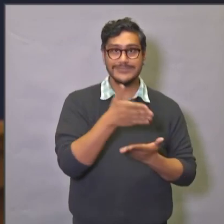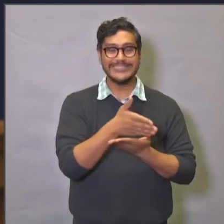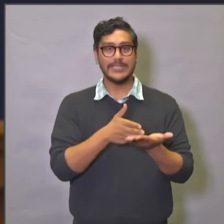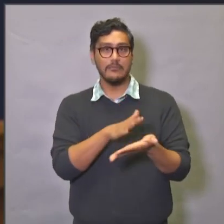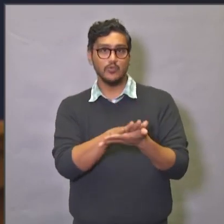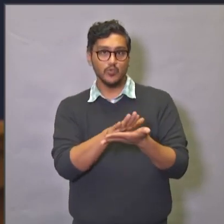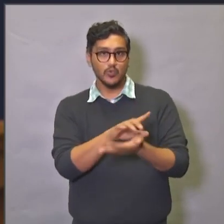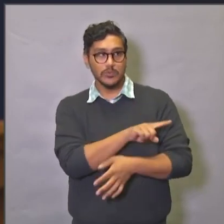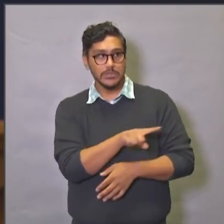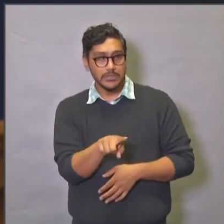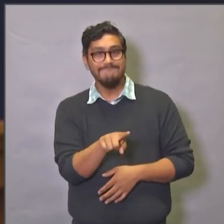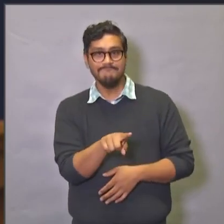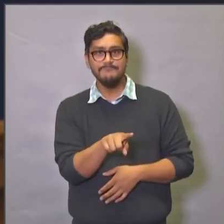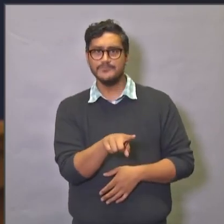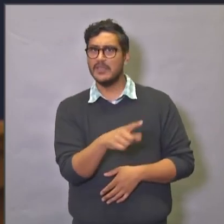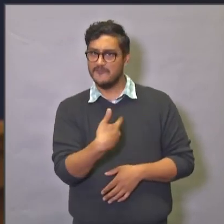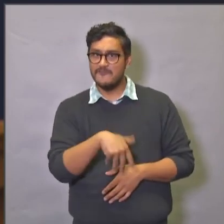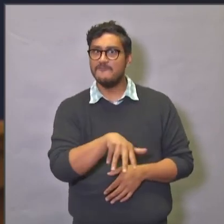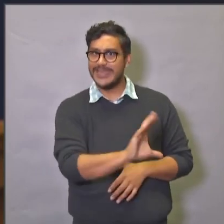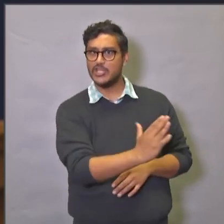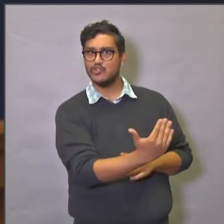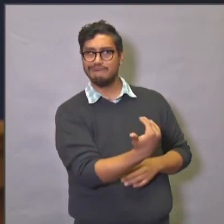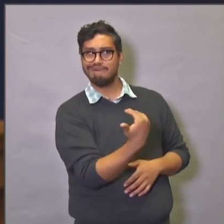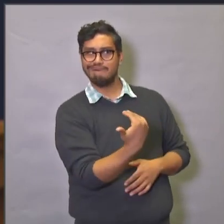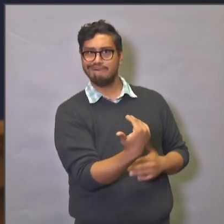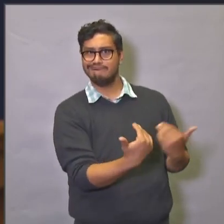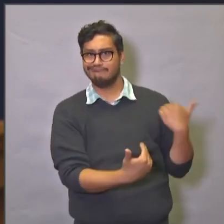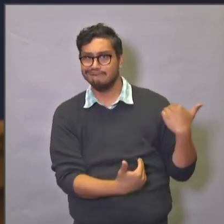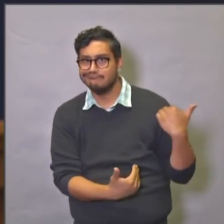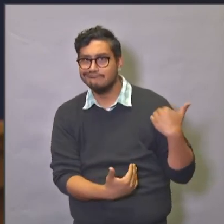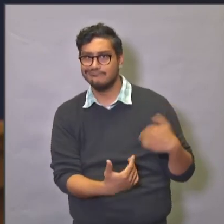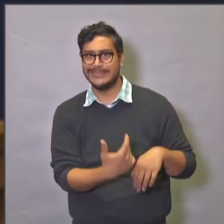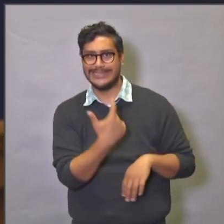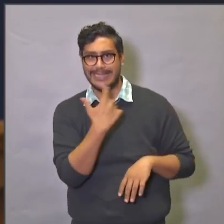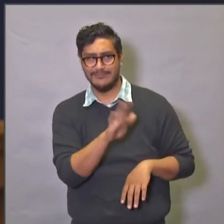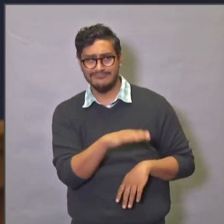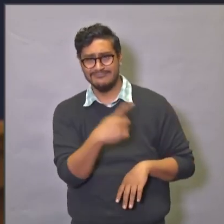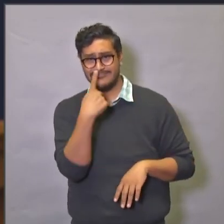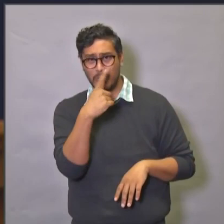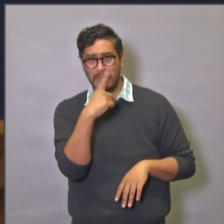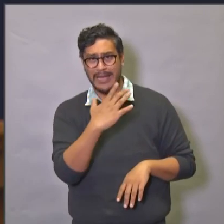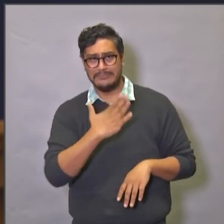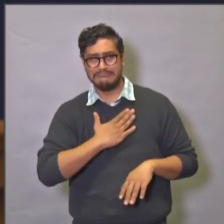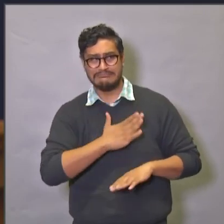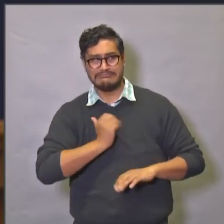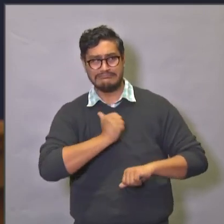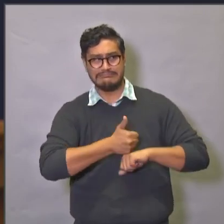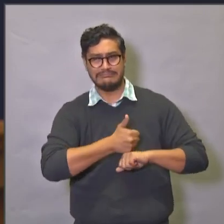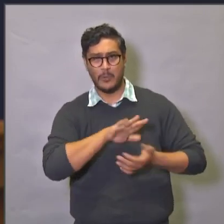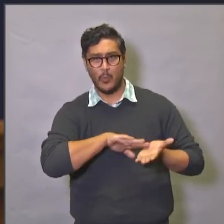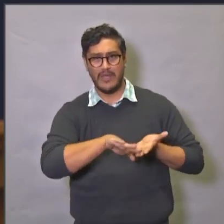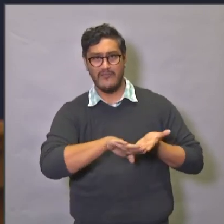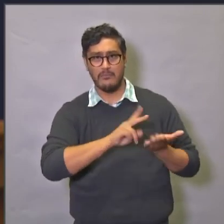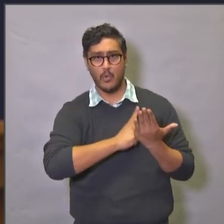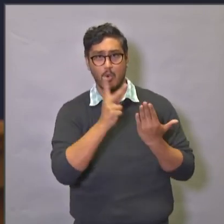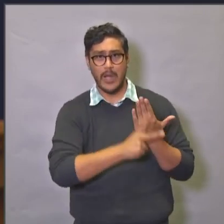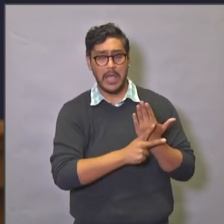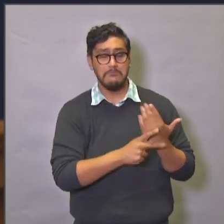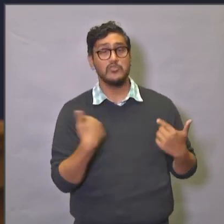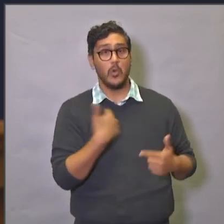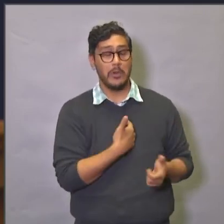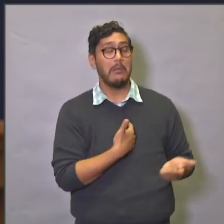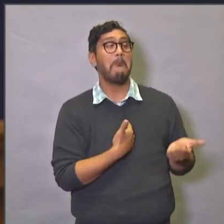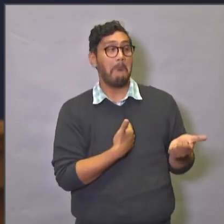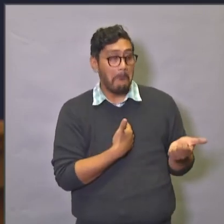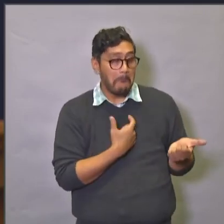have approached us and asked us to at least consider implementing a waiver program. So that will be discussed at tomorrow's board meeting as a set